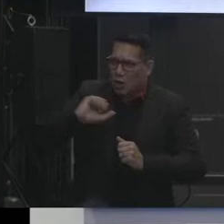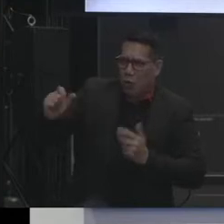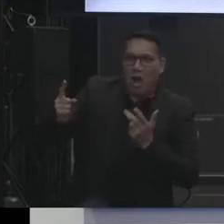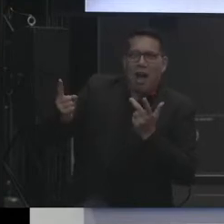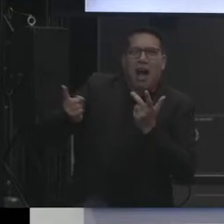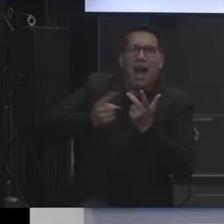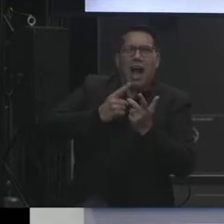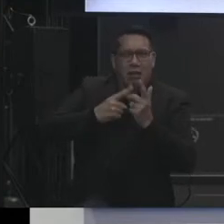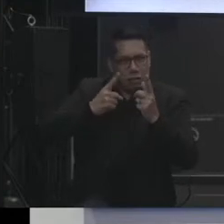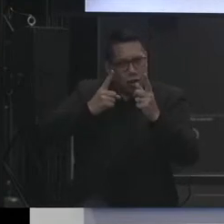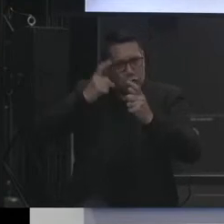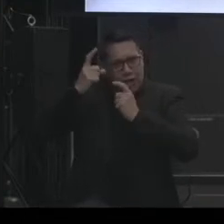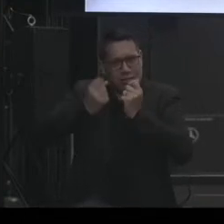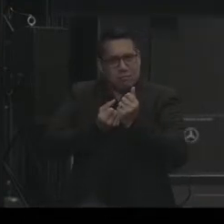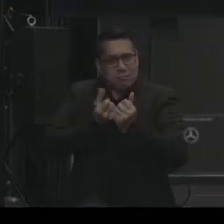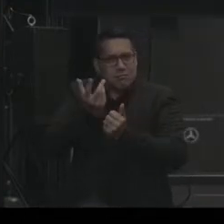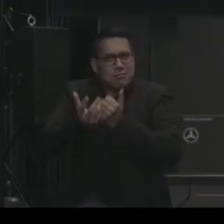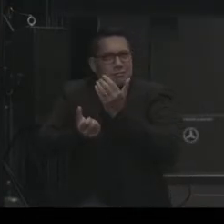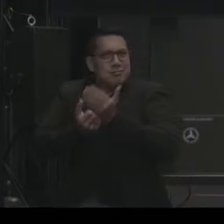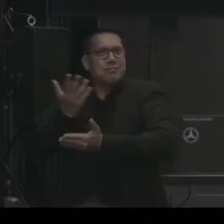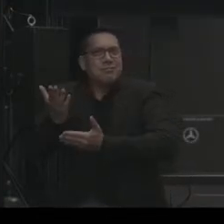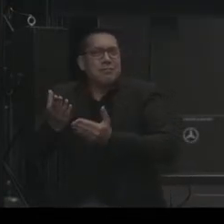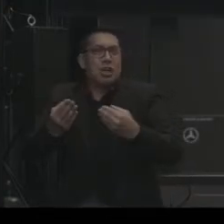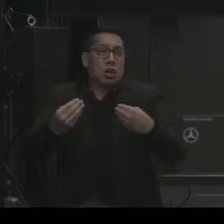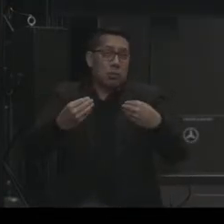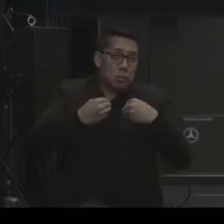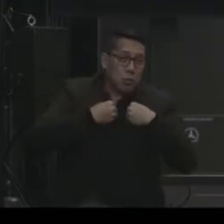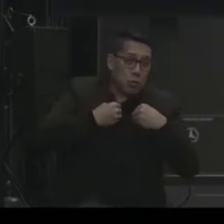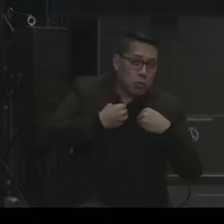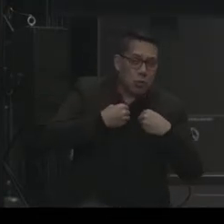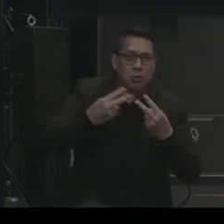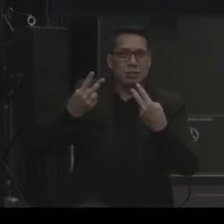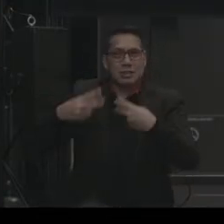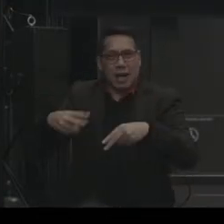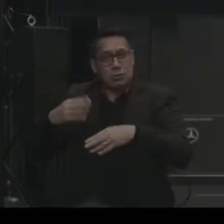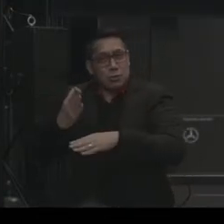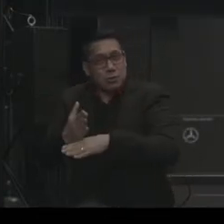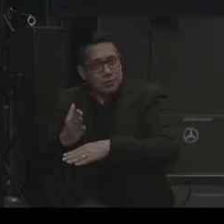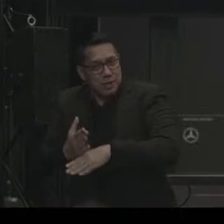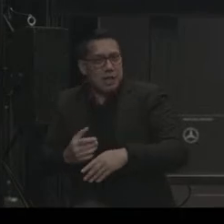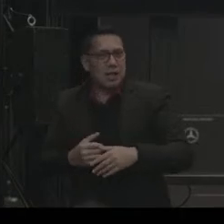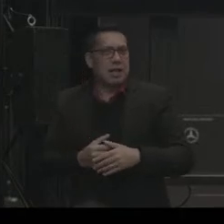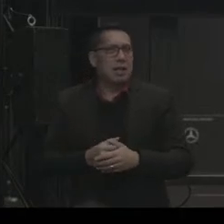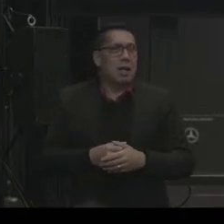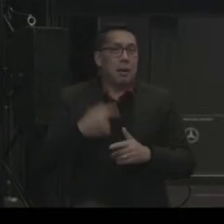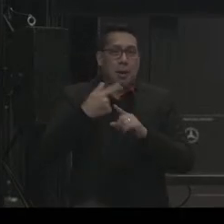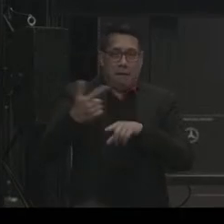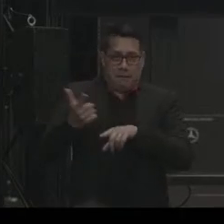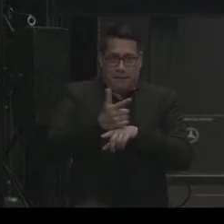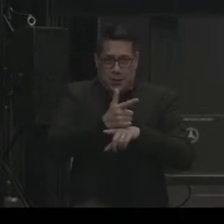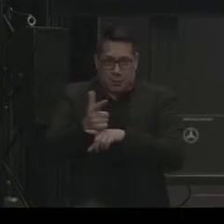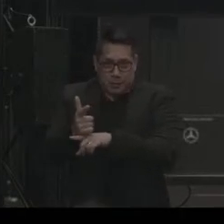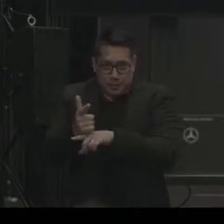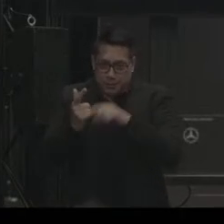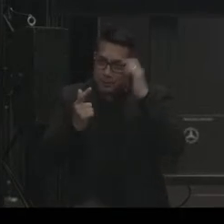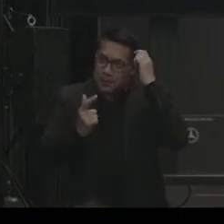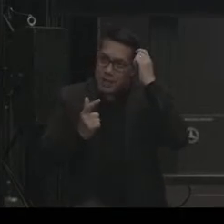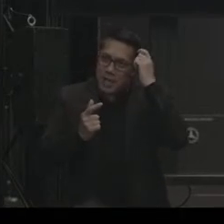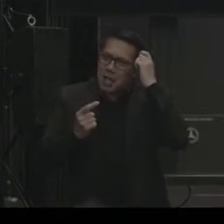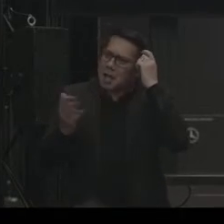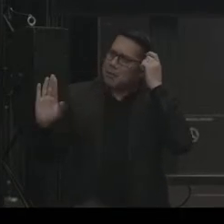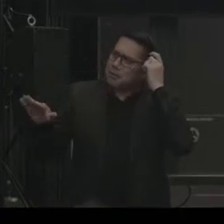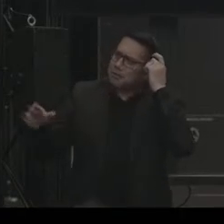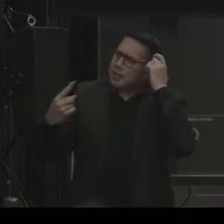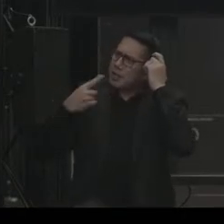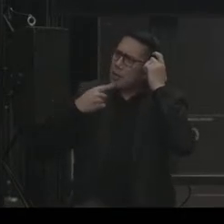other creative expression in commercial and dance and film. Can you tell